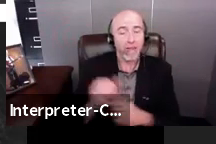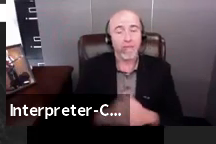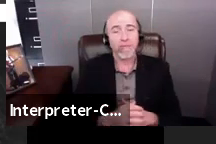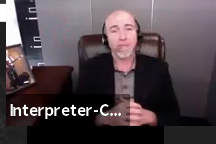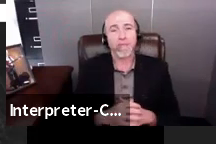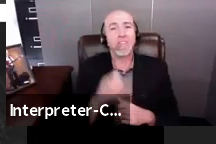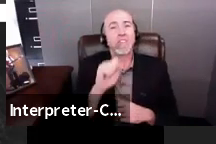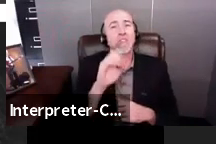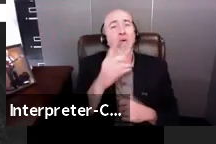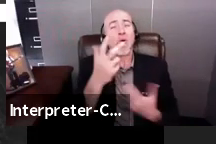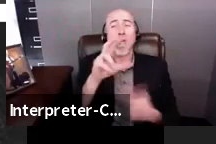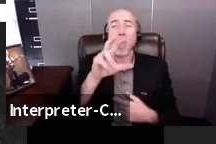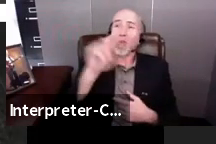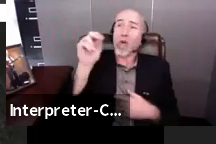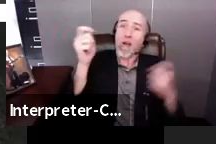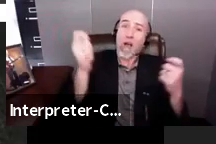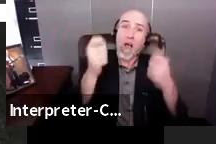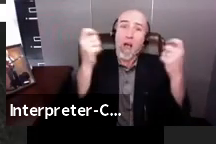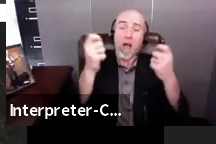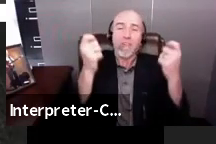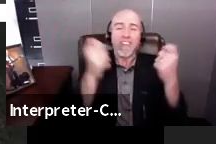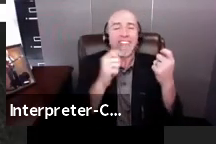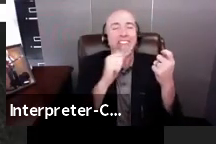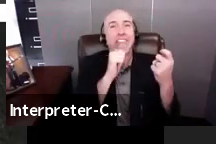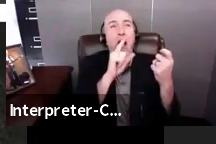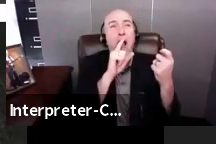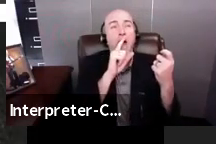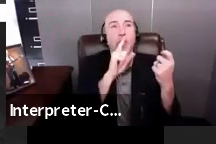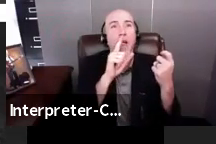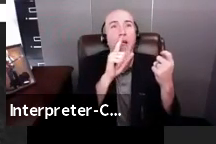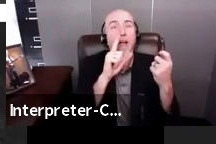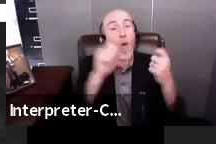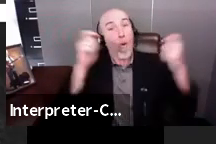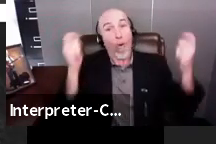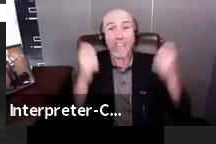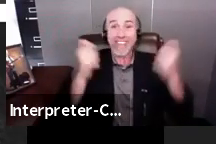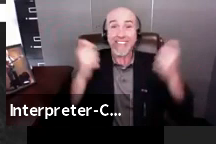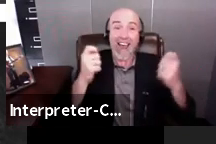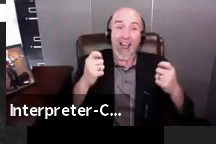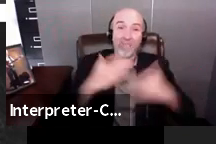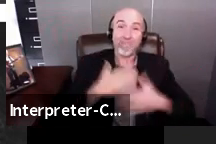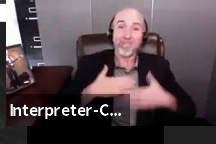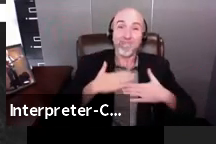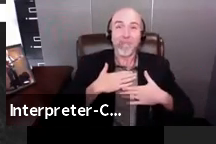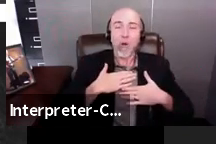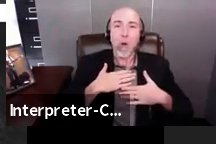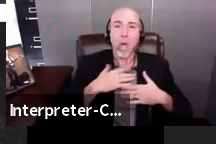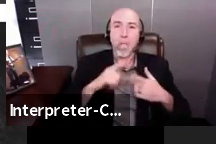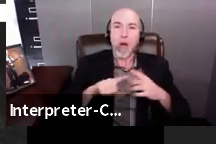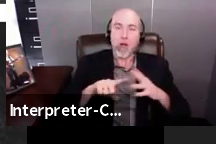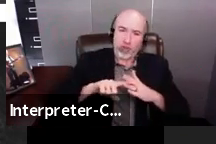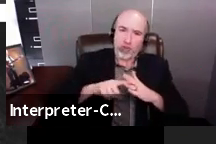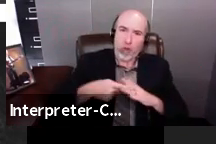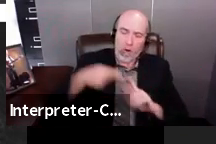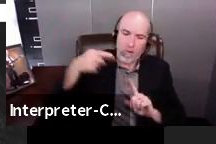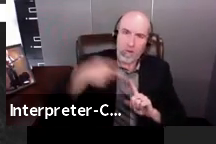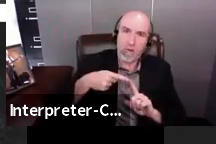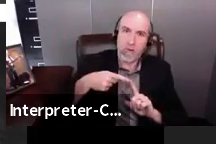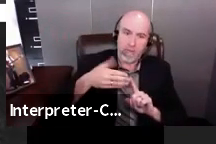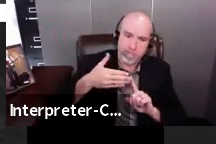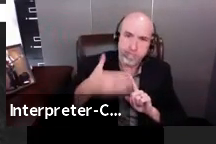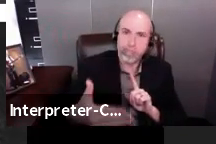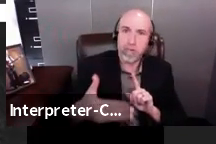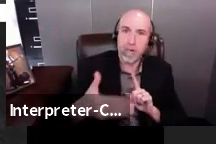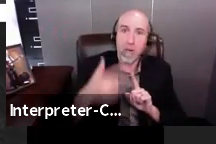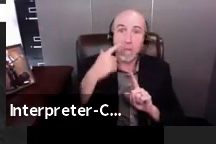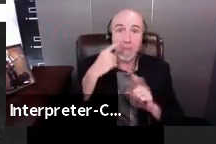30th anniversary should be not so much a celebration as a jumping off place, because